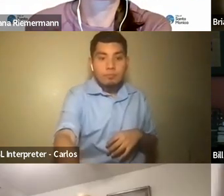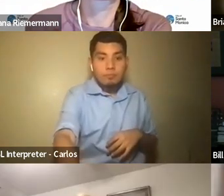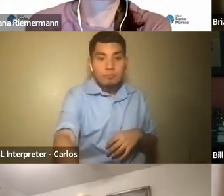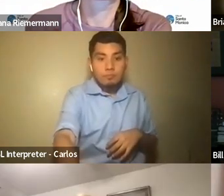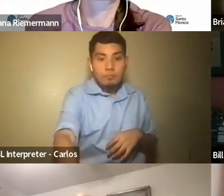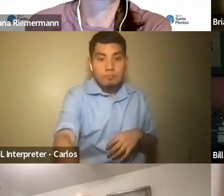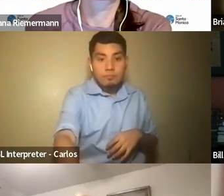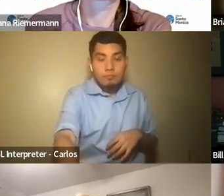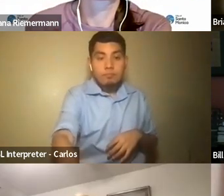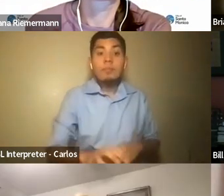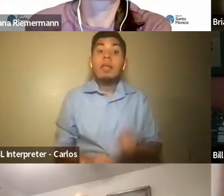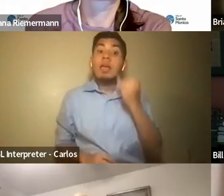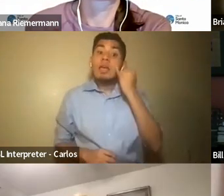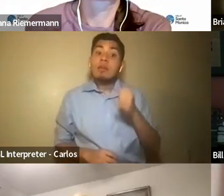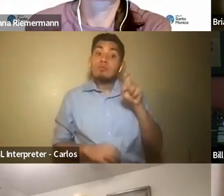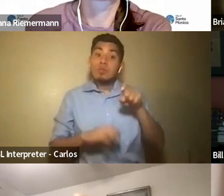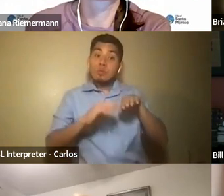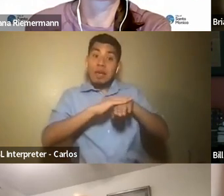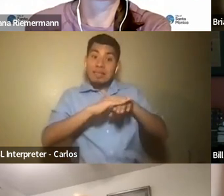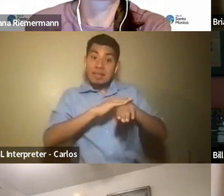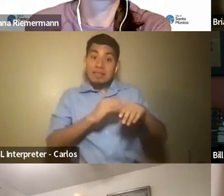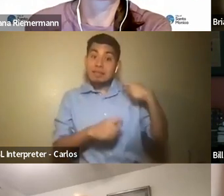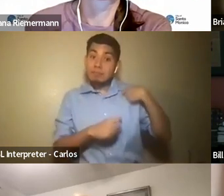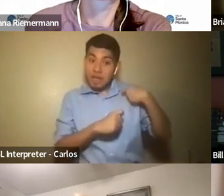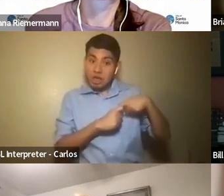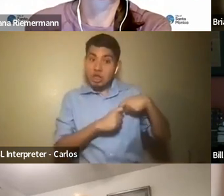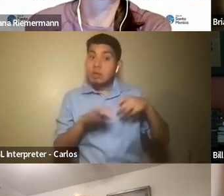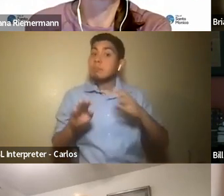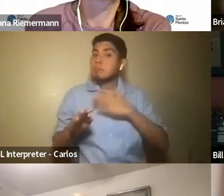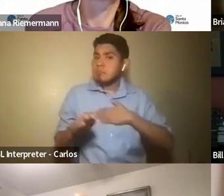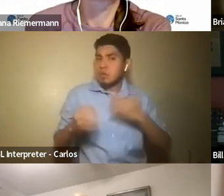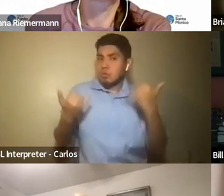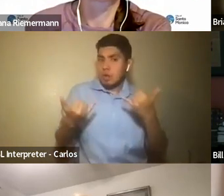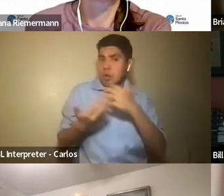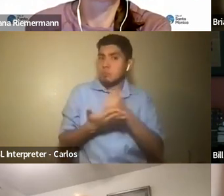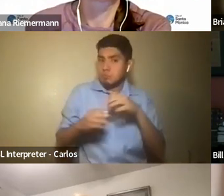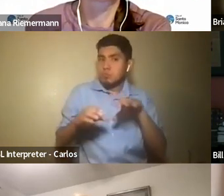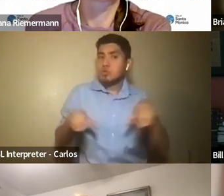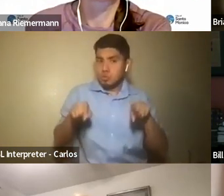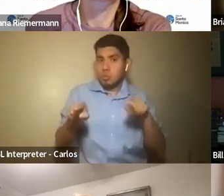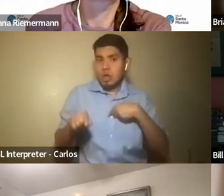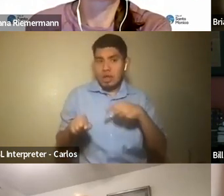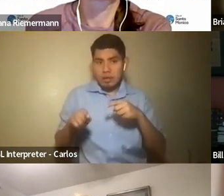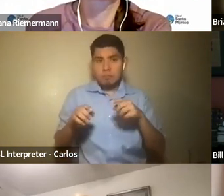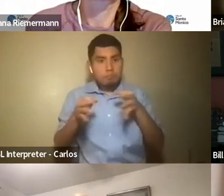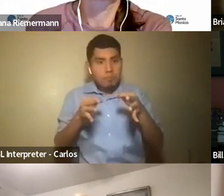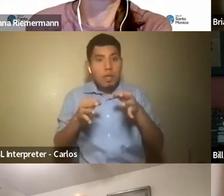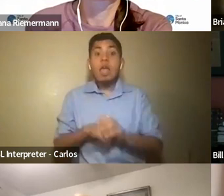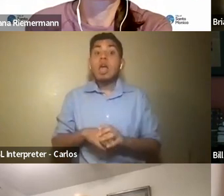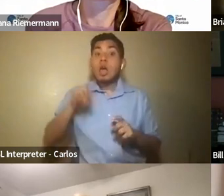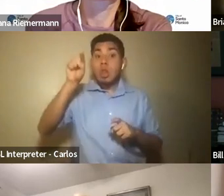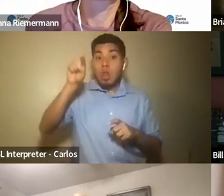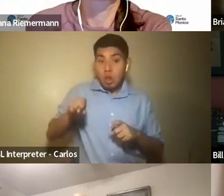And in order to access the Spanish channel, if everyone will just do this together, bring your cursor down to the bottom of the screen and